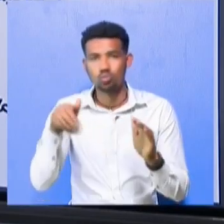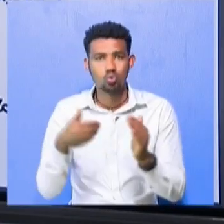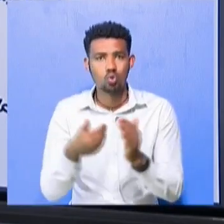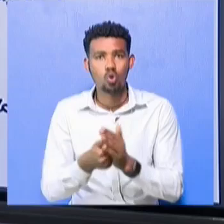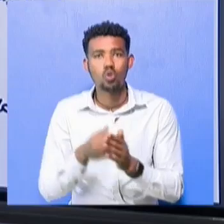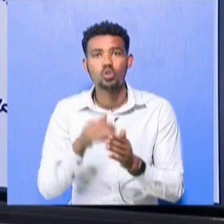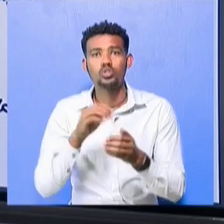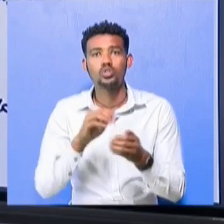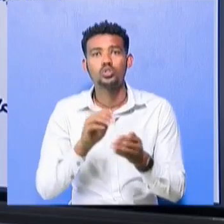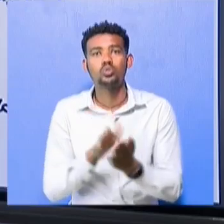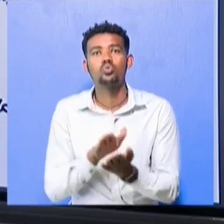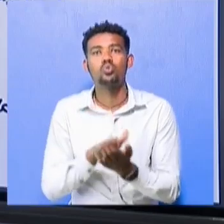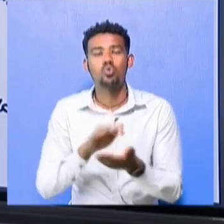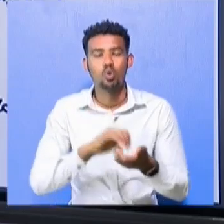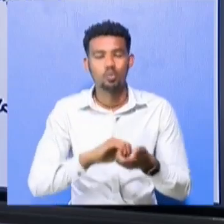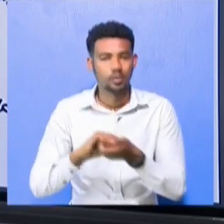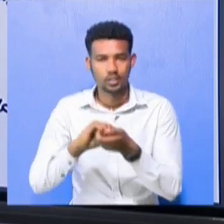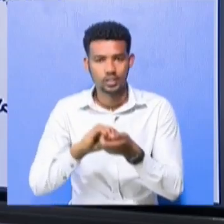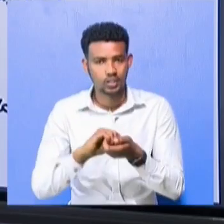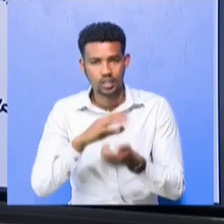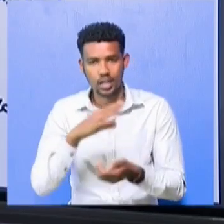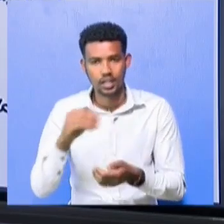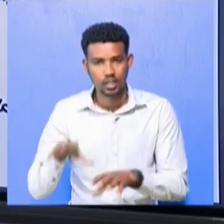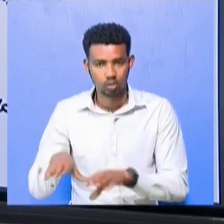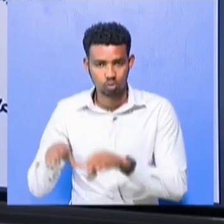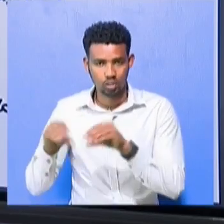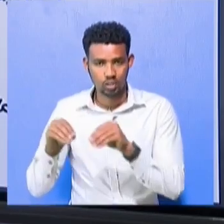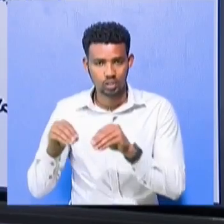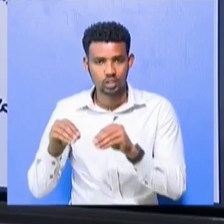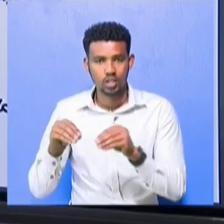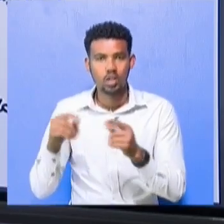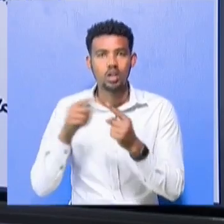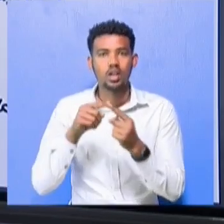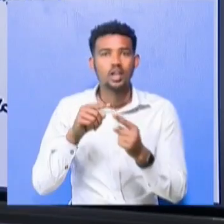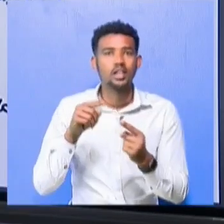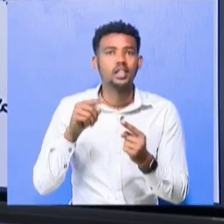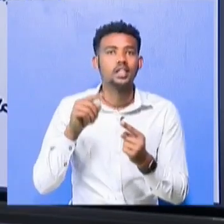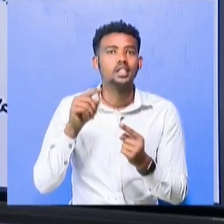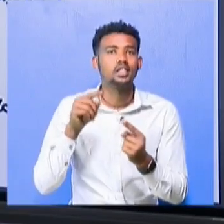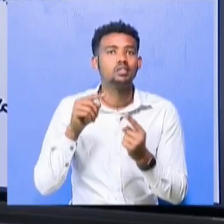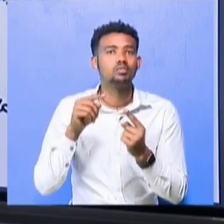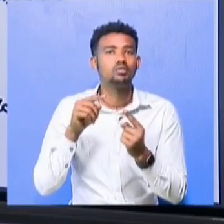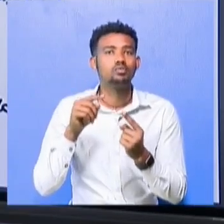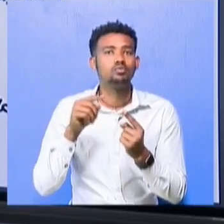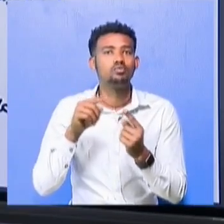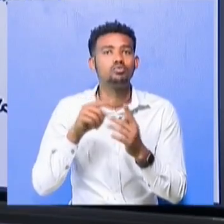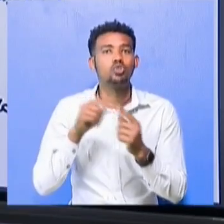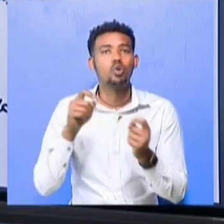and students from grade 5 to 8.